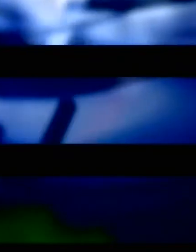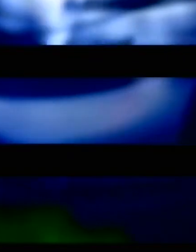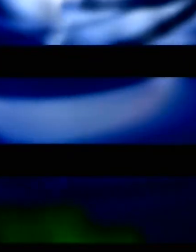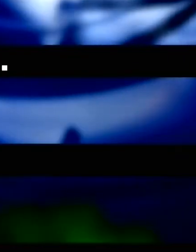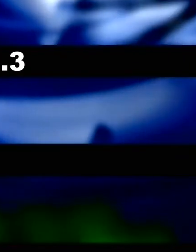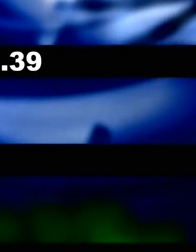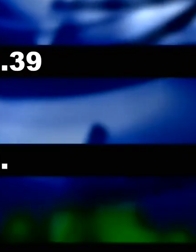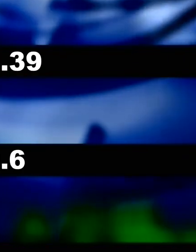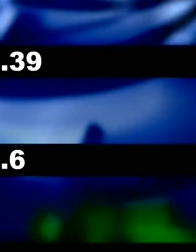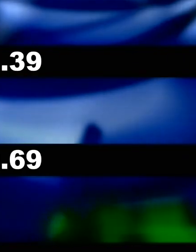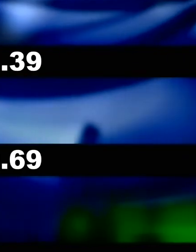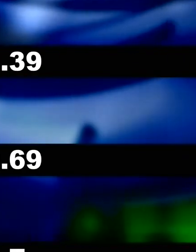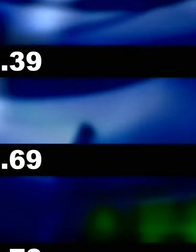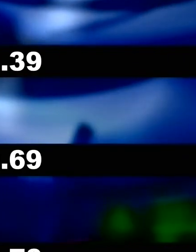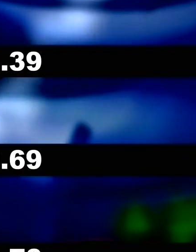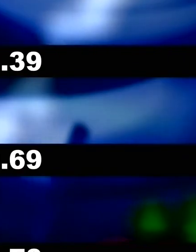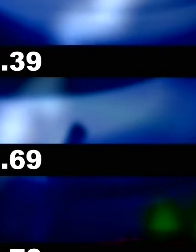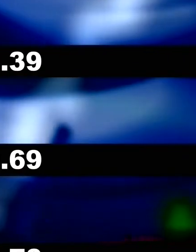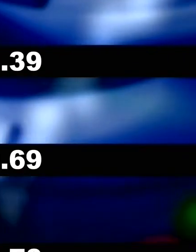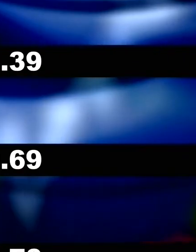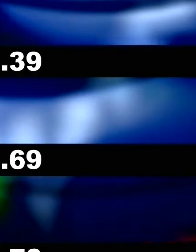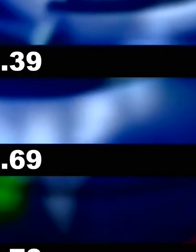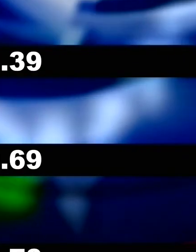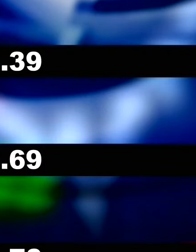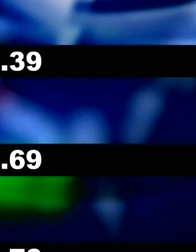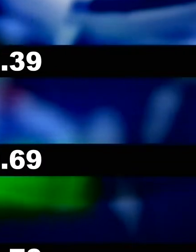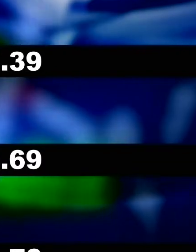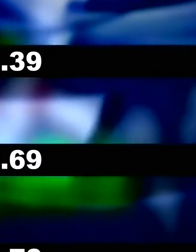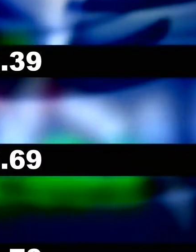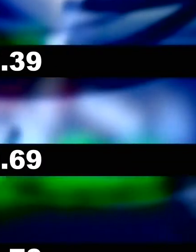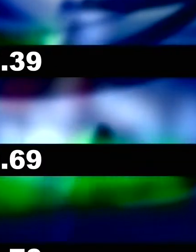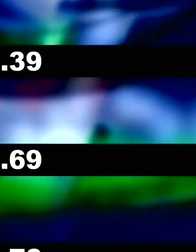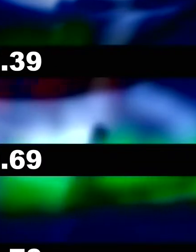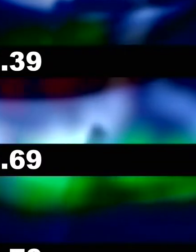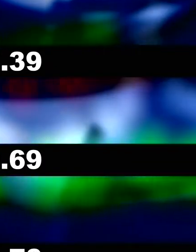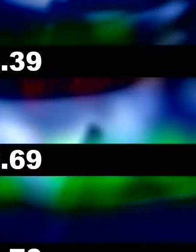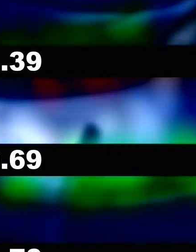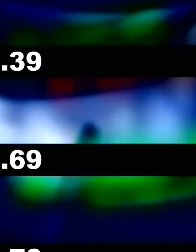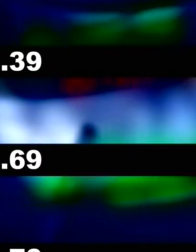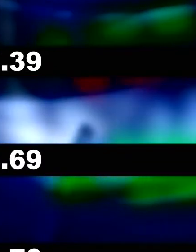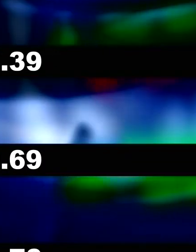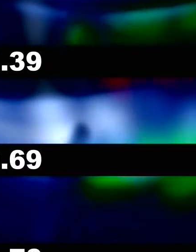In Jamaica, Trans-Jamaican Highway Limited was the volume leader with